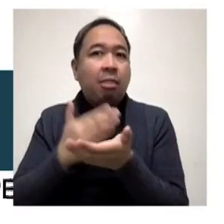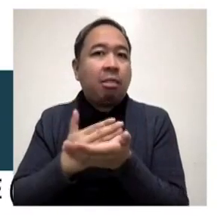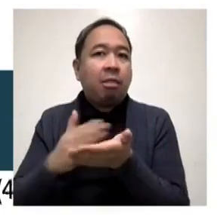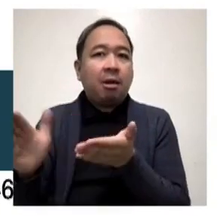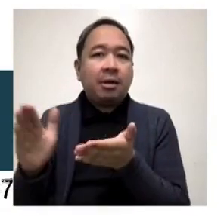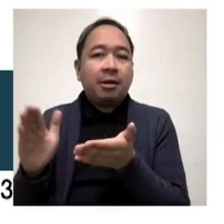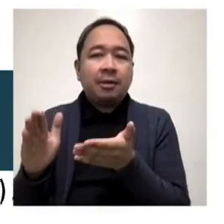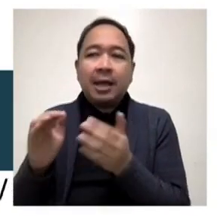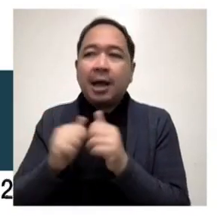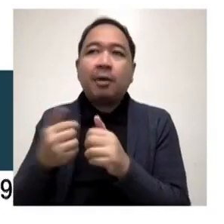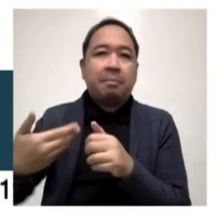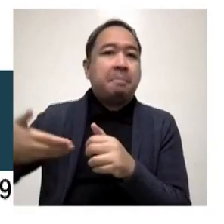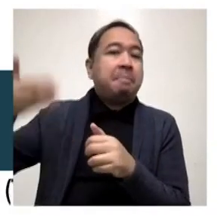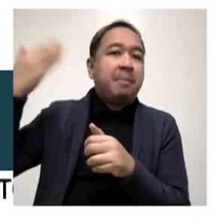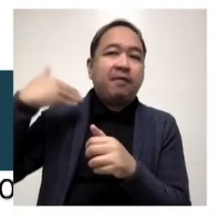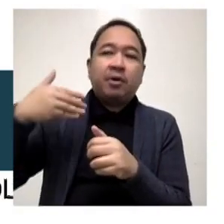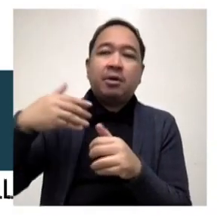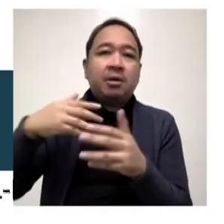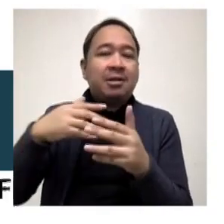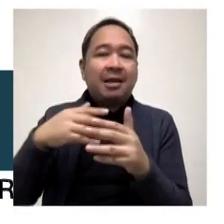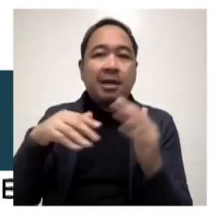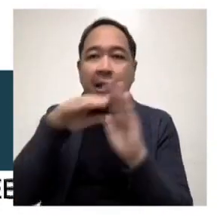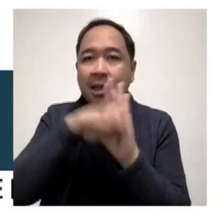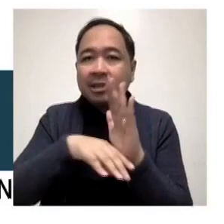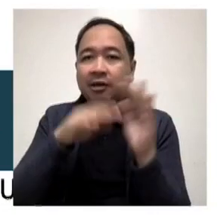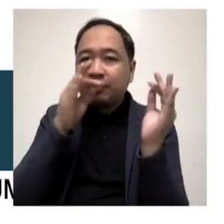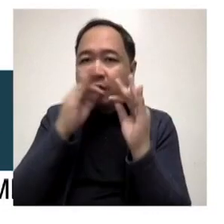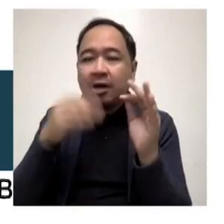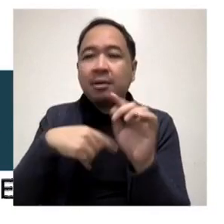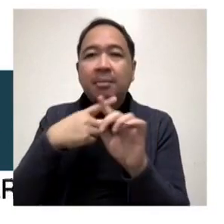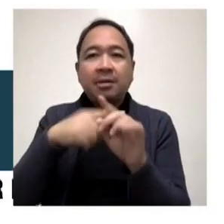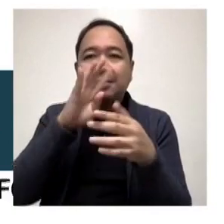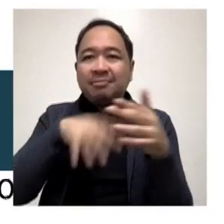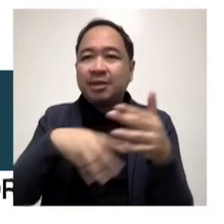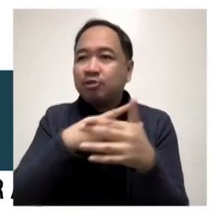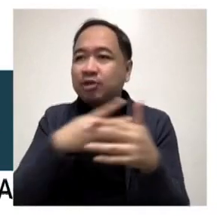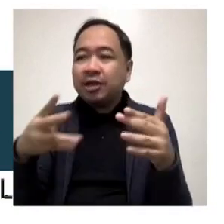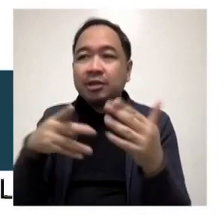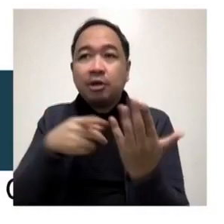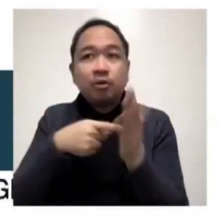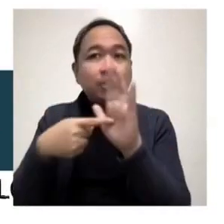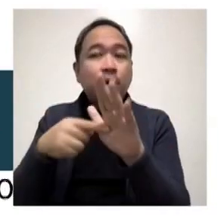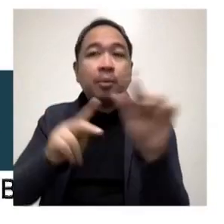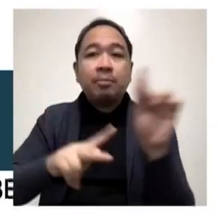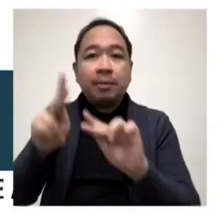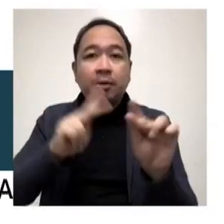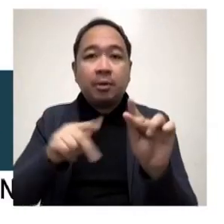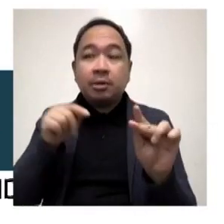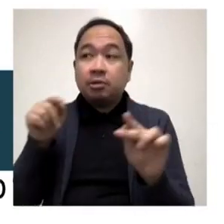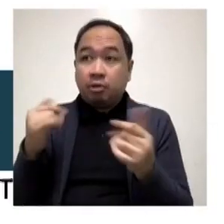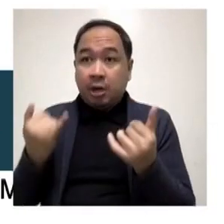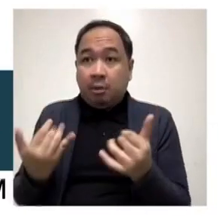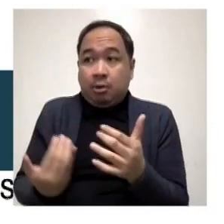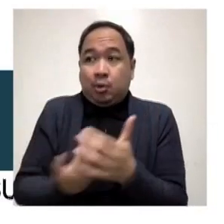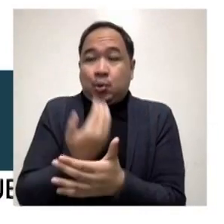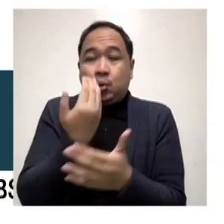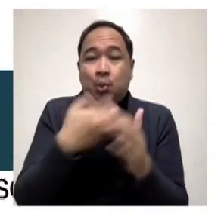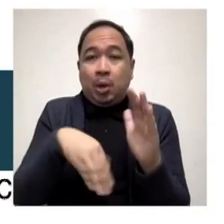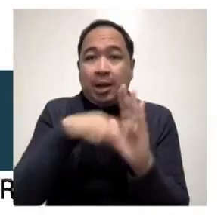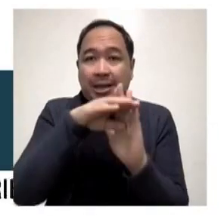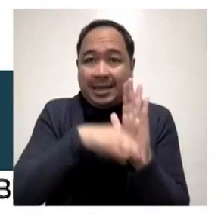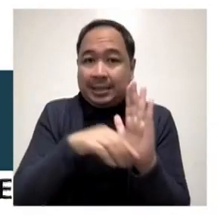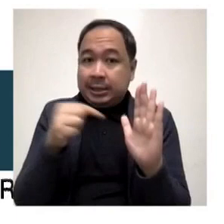past lists and matrices that the past administration has presented to the public, so that this list will not be